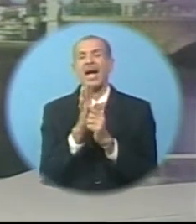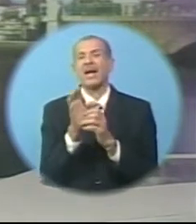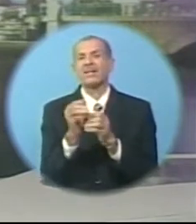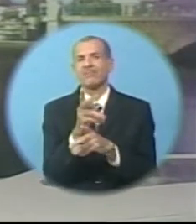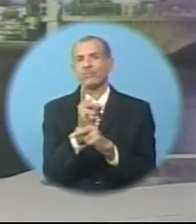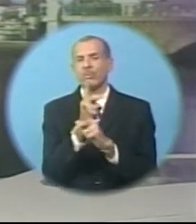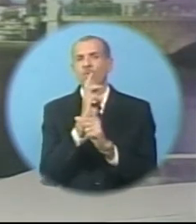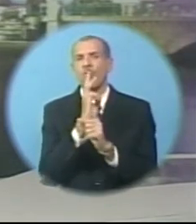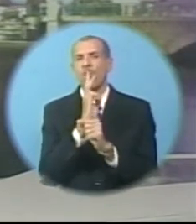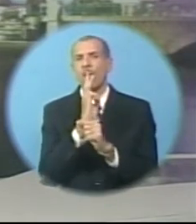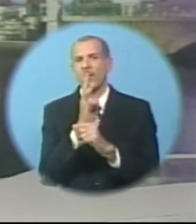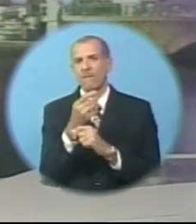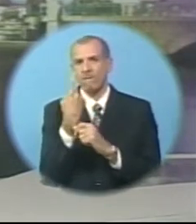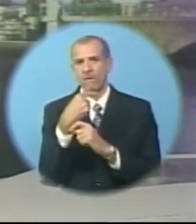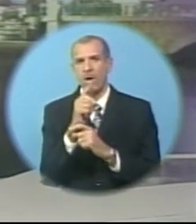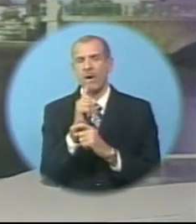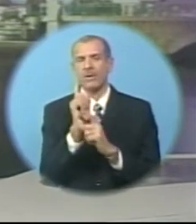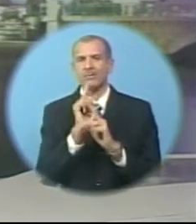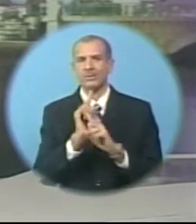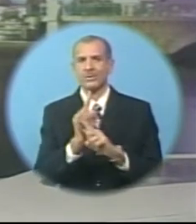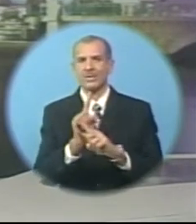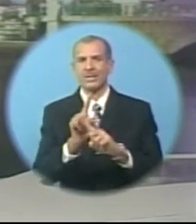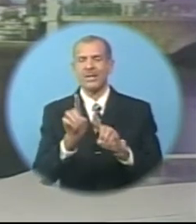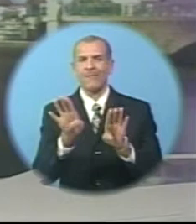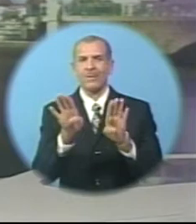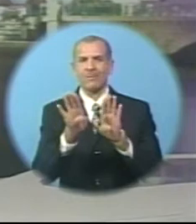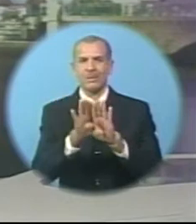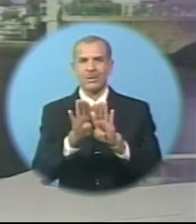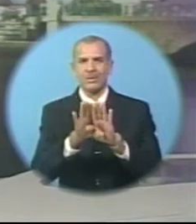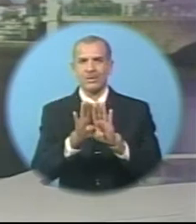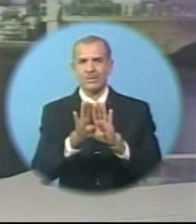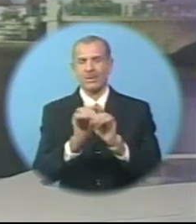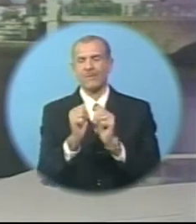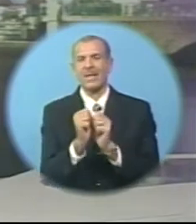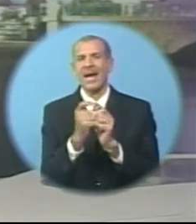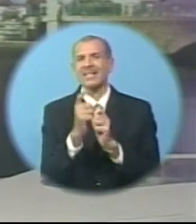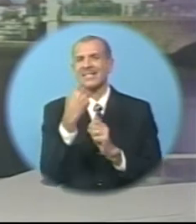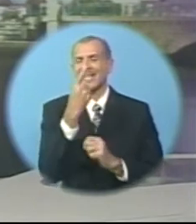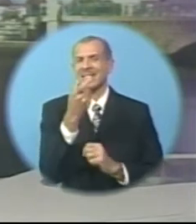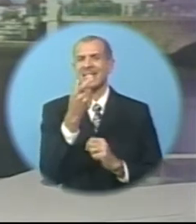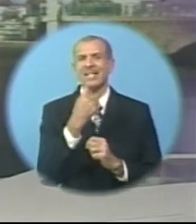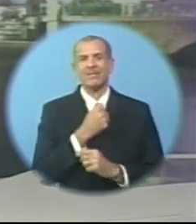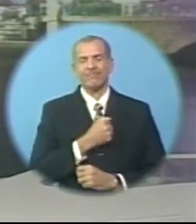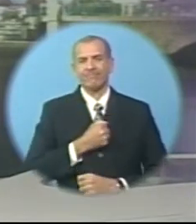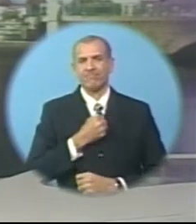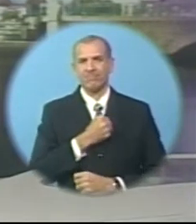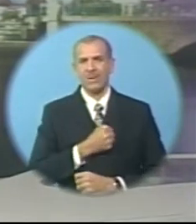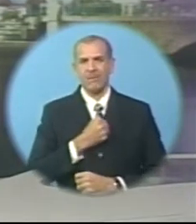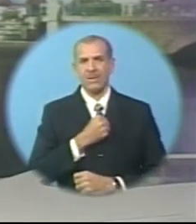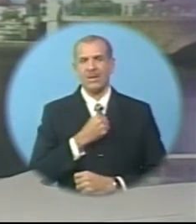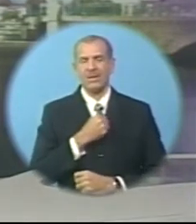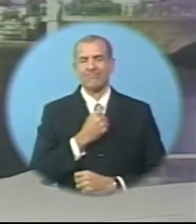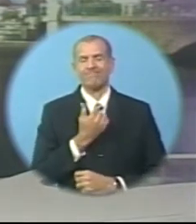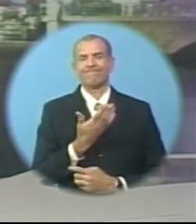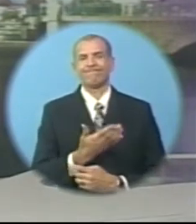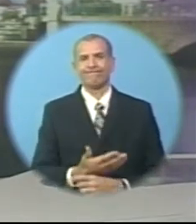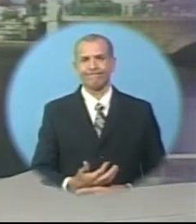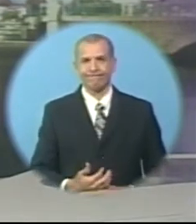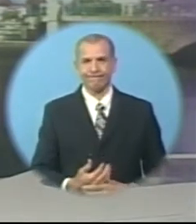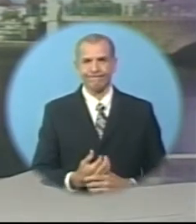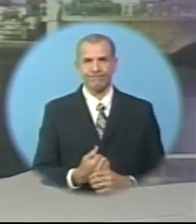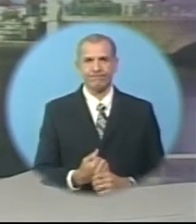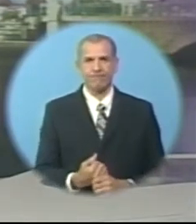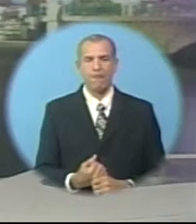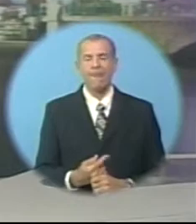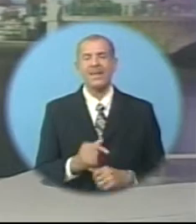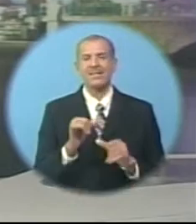adequate amount of water for the duration of the shutdown, and the BWA says it regrets any inconvenience caused. Do stay